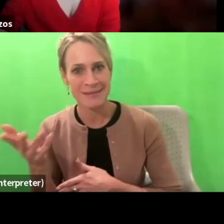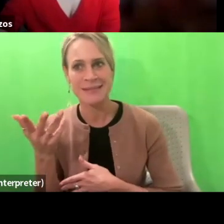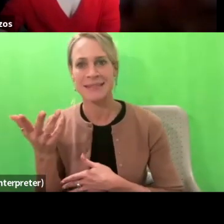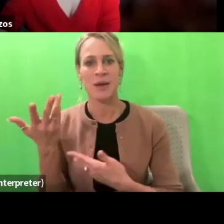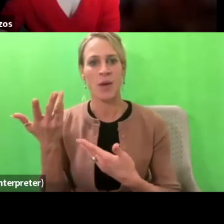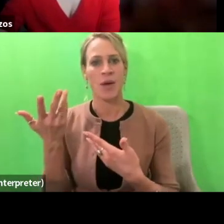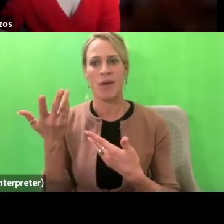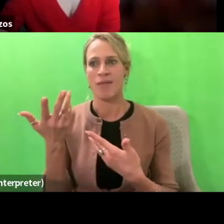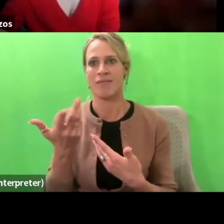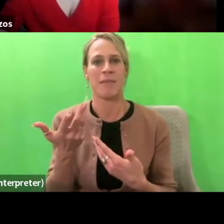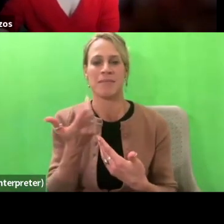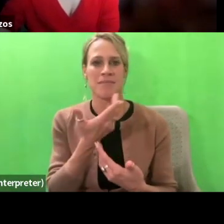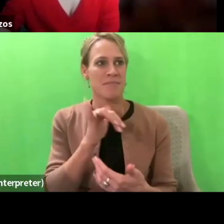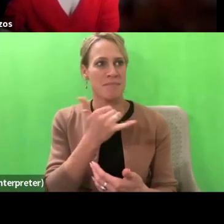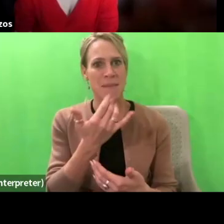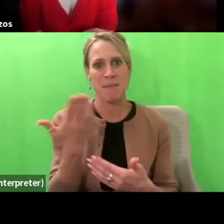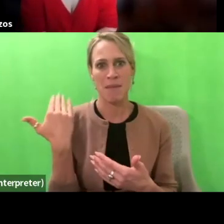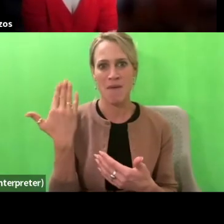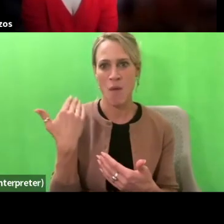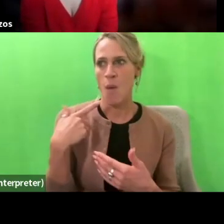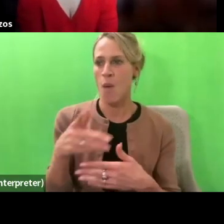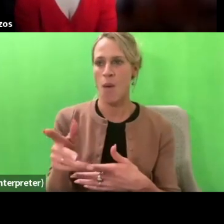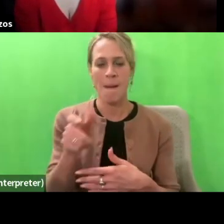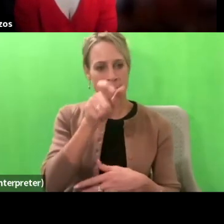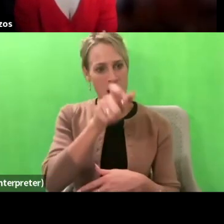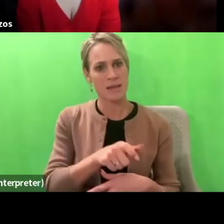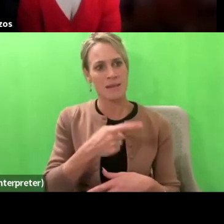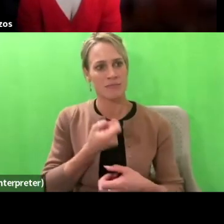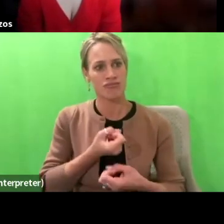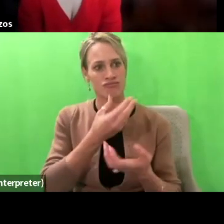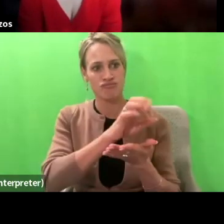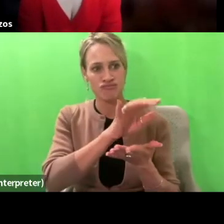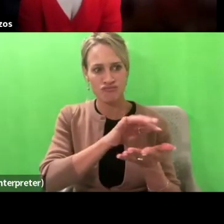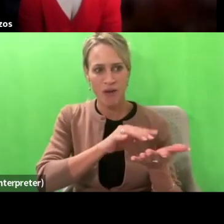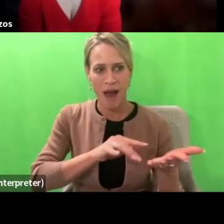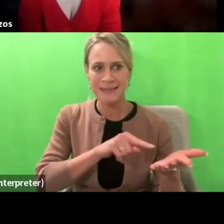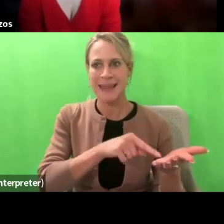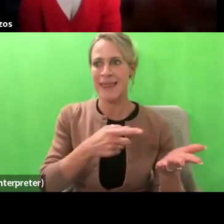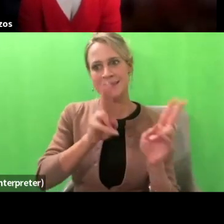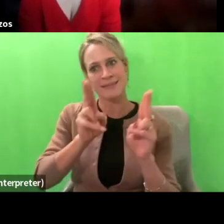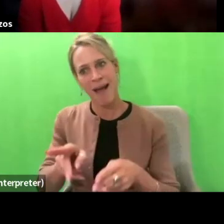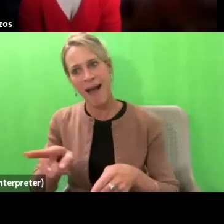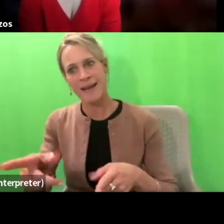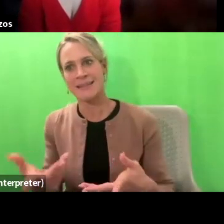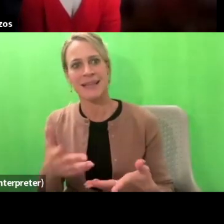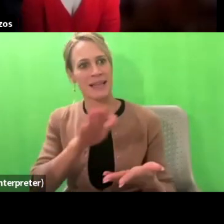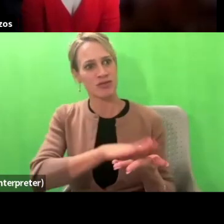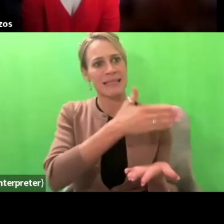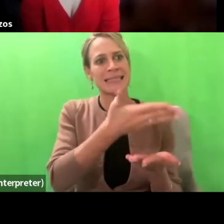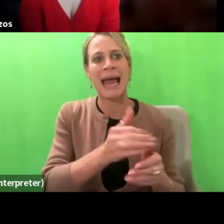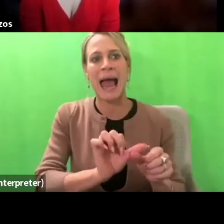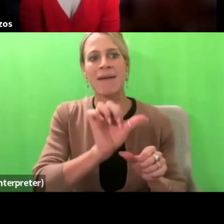published decades ago or even centuries ago. In the Greek tradition, as we all know, there are centuries